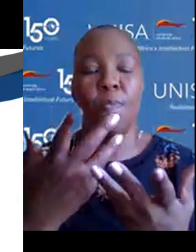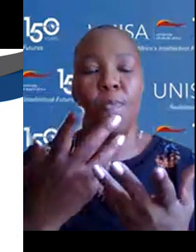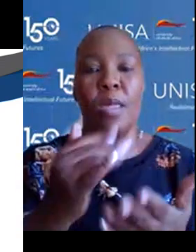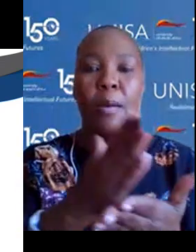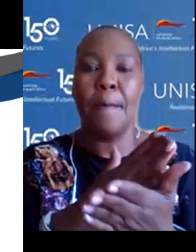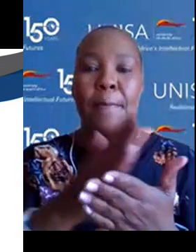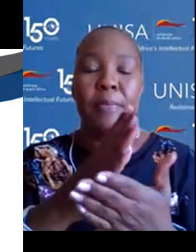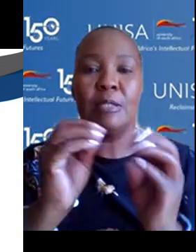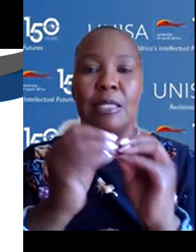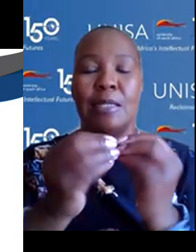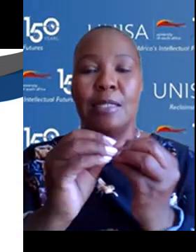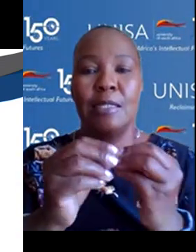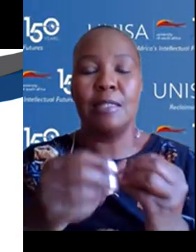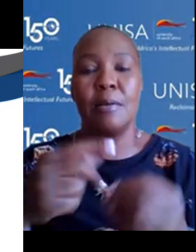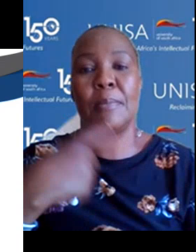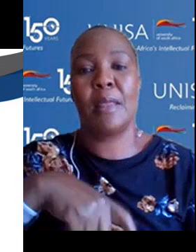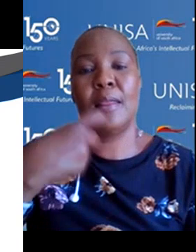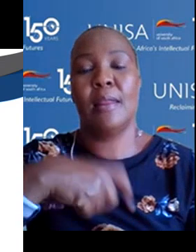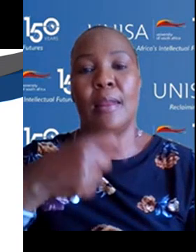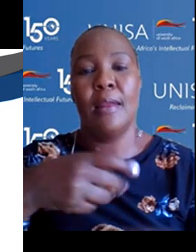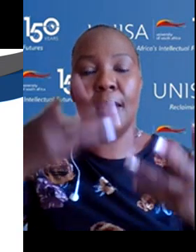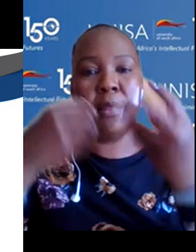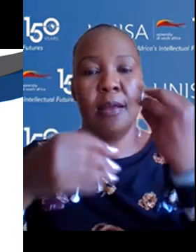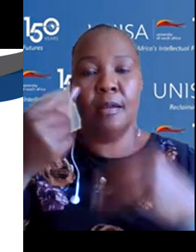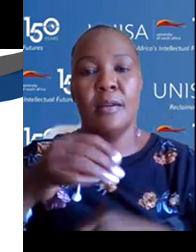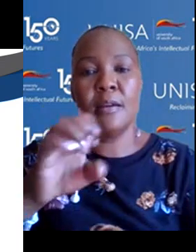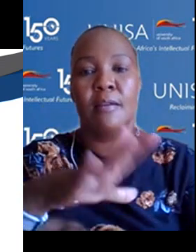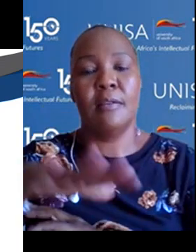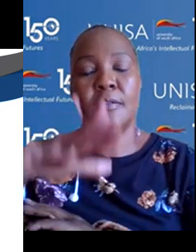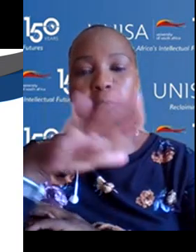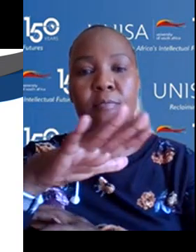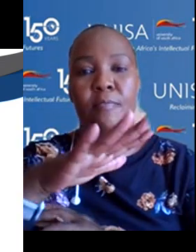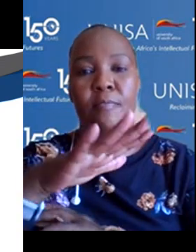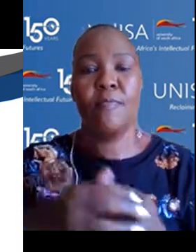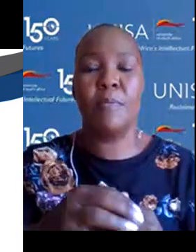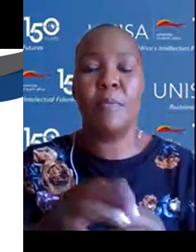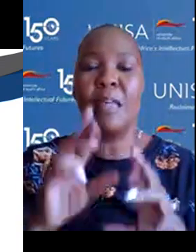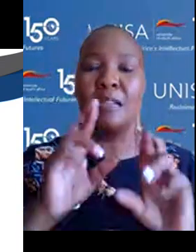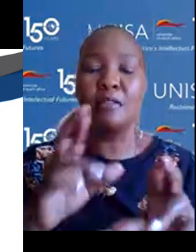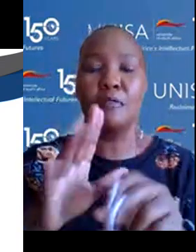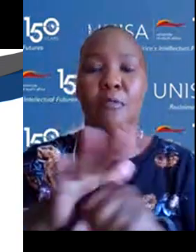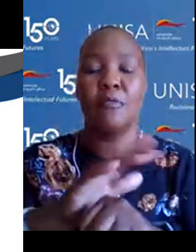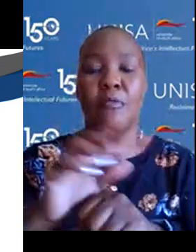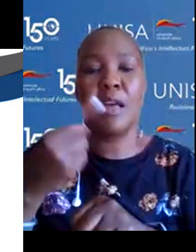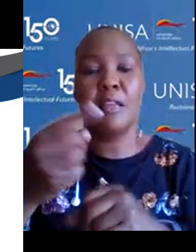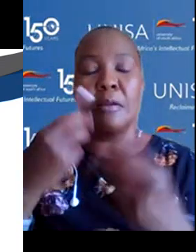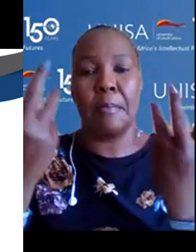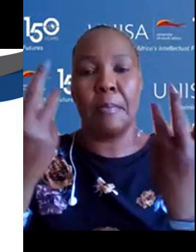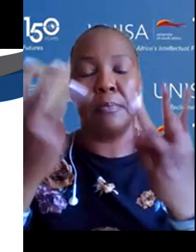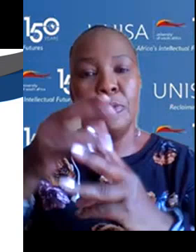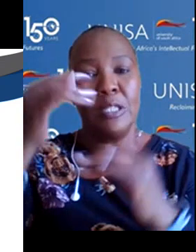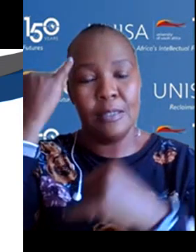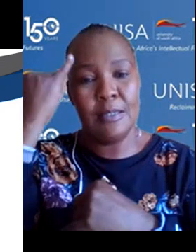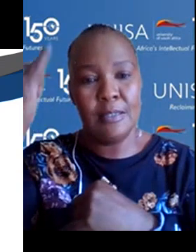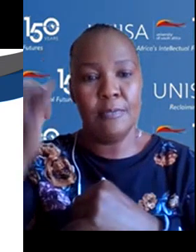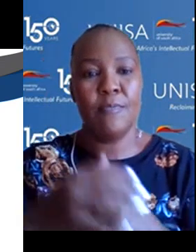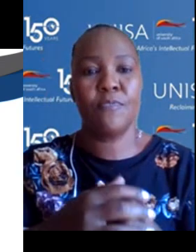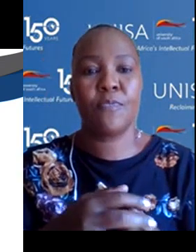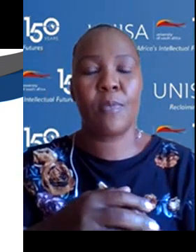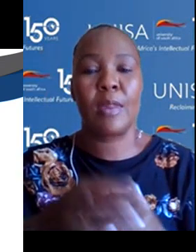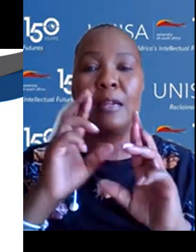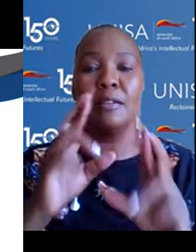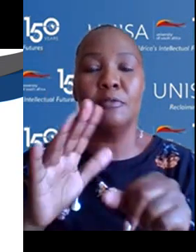environment. Be respectful of other people's opinions. Be respectful of time.